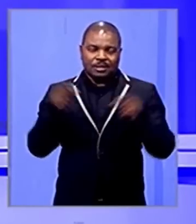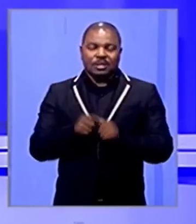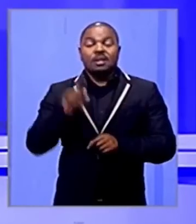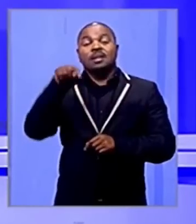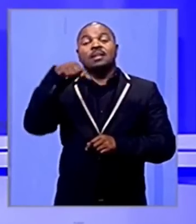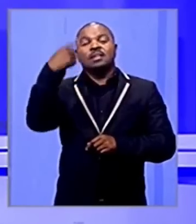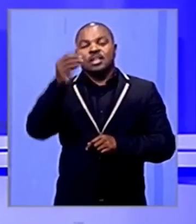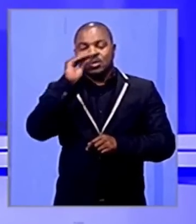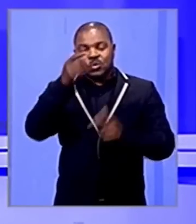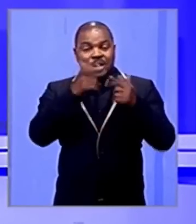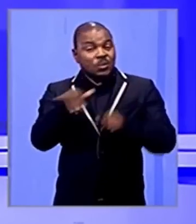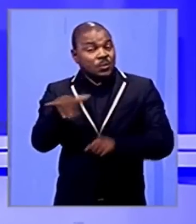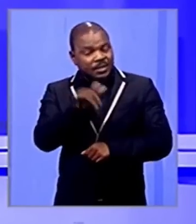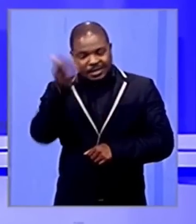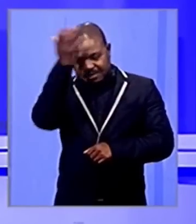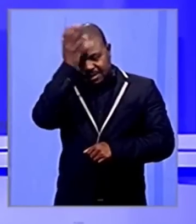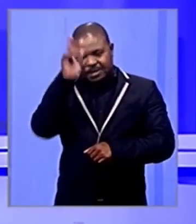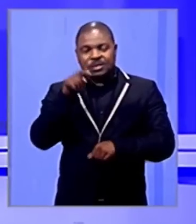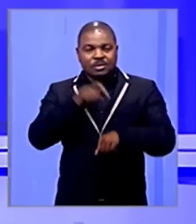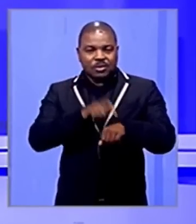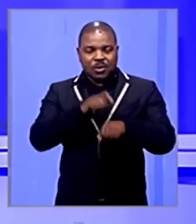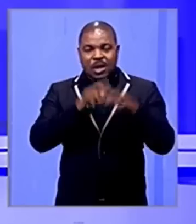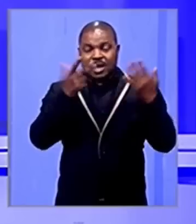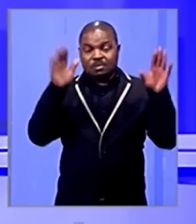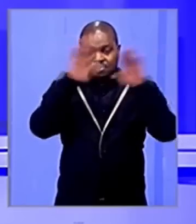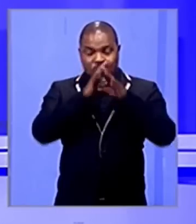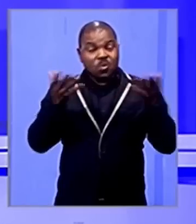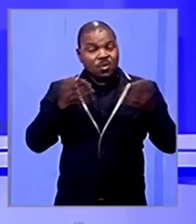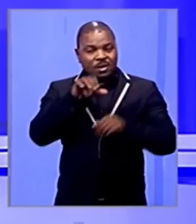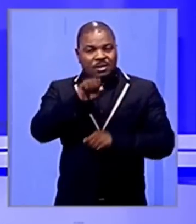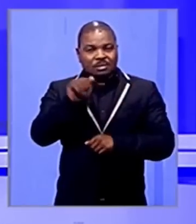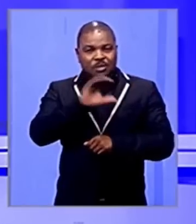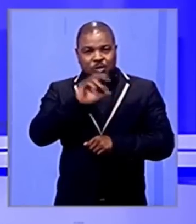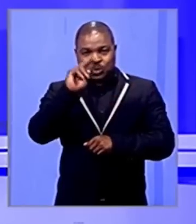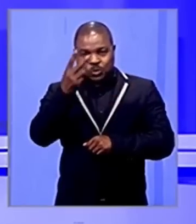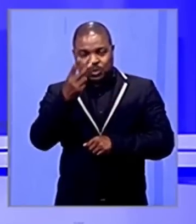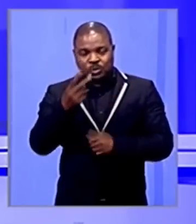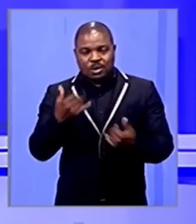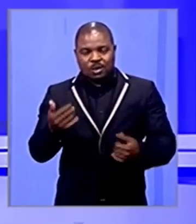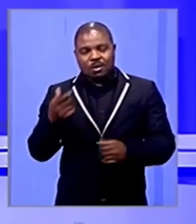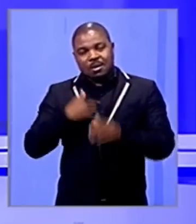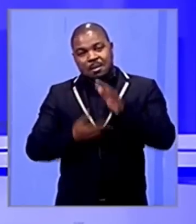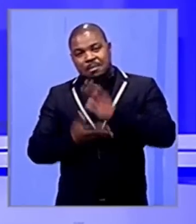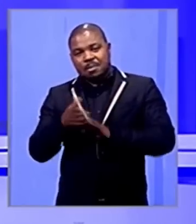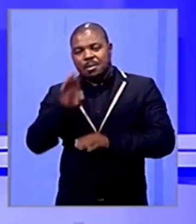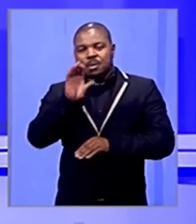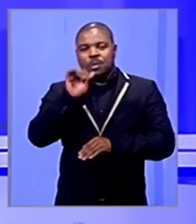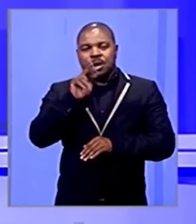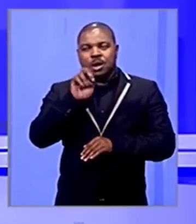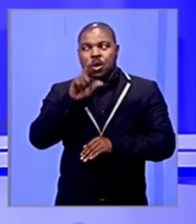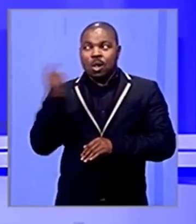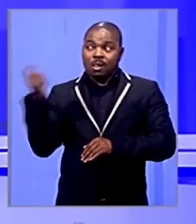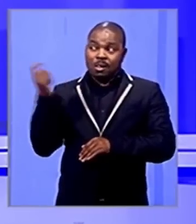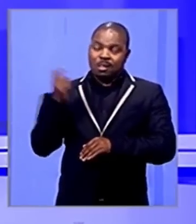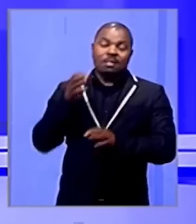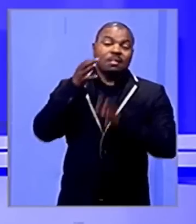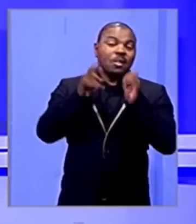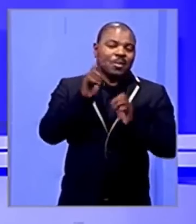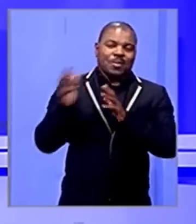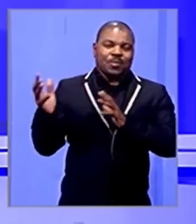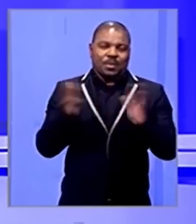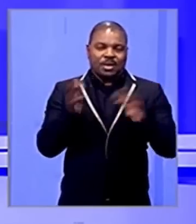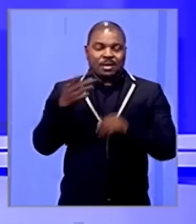e latelang ke ya sepedi ka moso ka ura borobedi maitseboa gone fano mo SABC 2 ga jana ke go tlogela le boinelo molibi mang ka tsa maemo